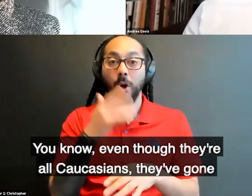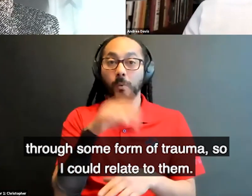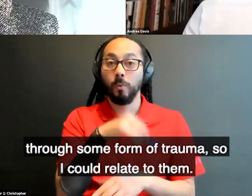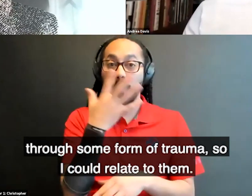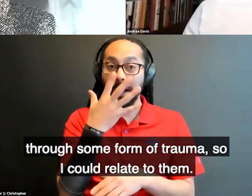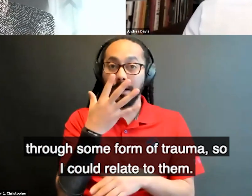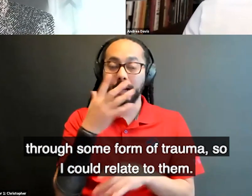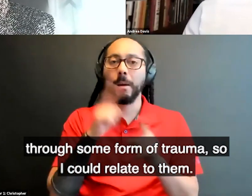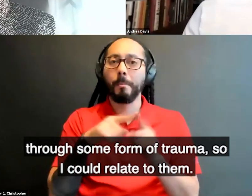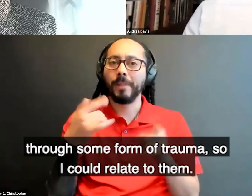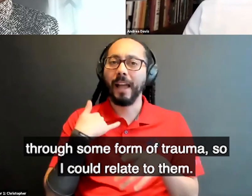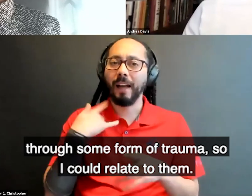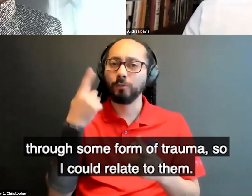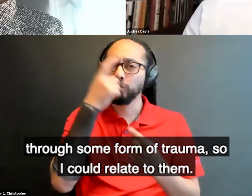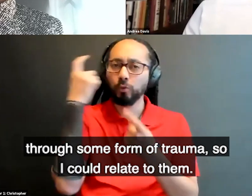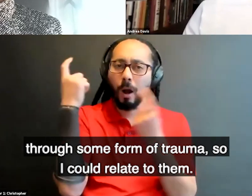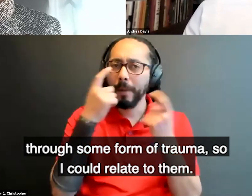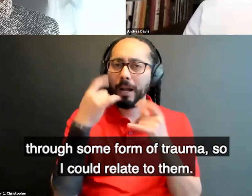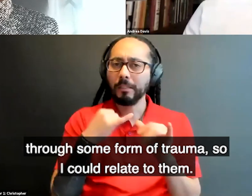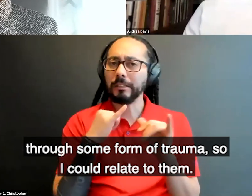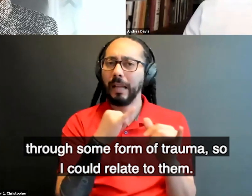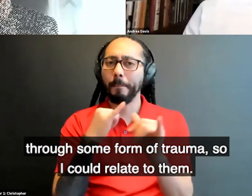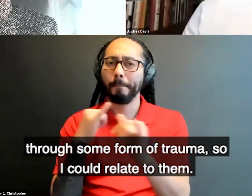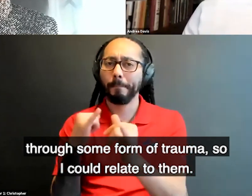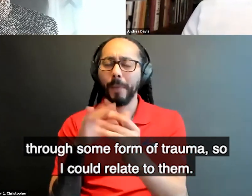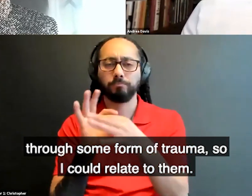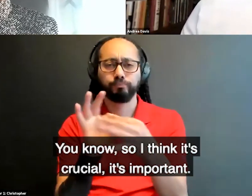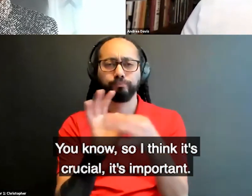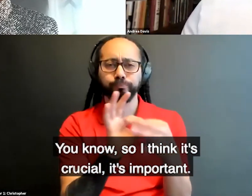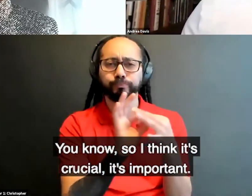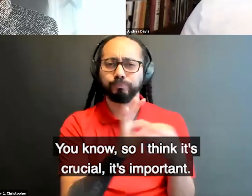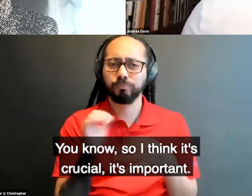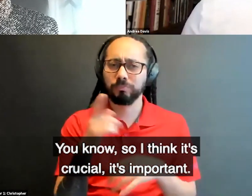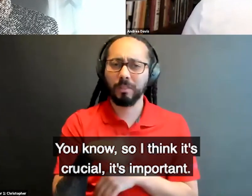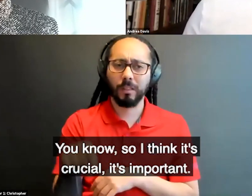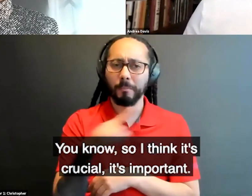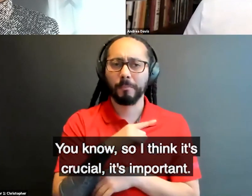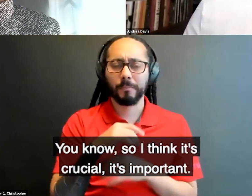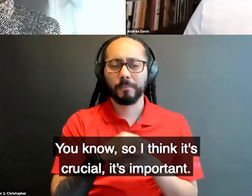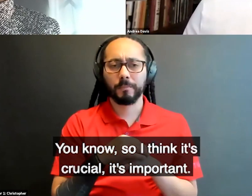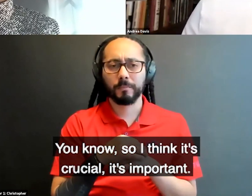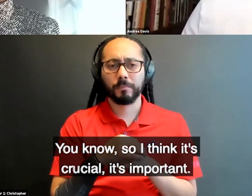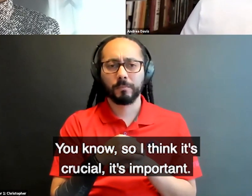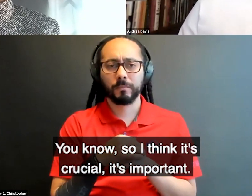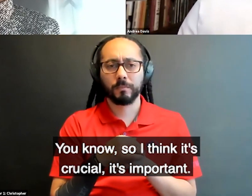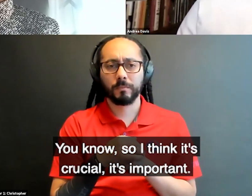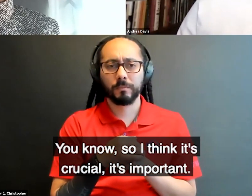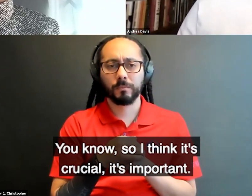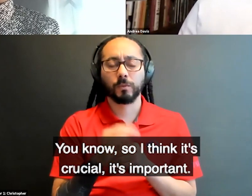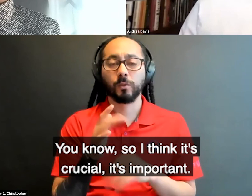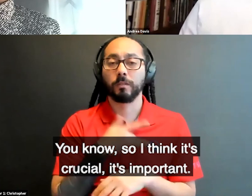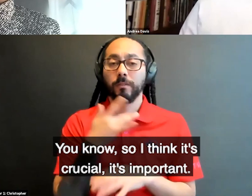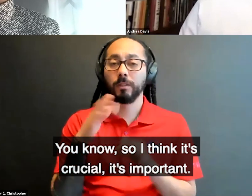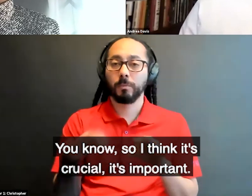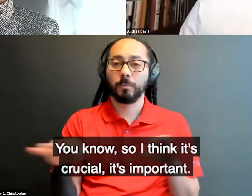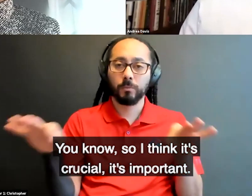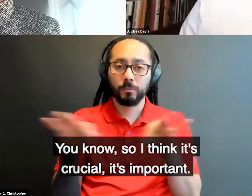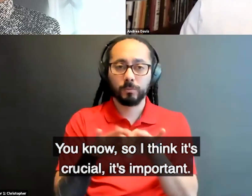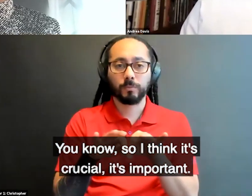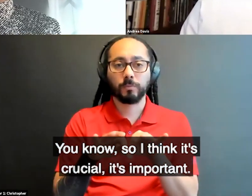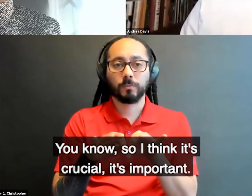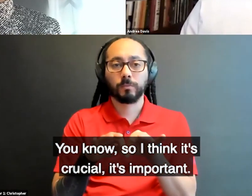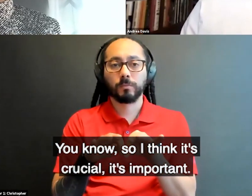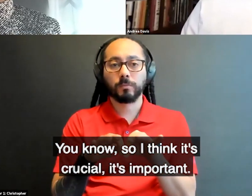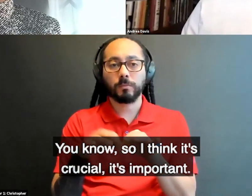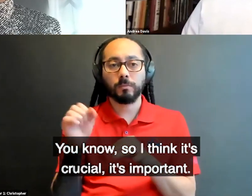some form of trauma, so I could relate to them, So I think it's crucial, it's important.